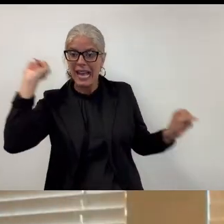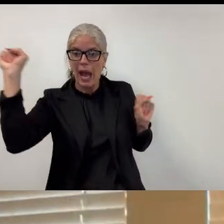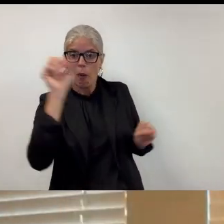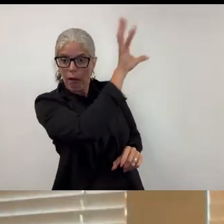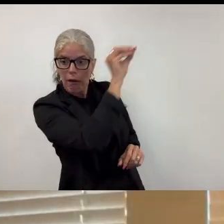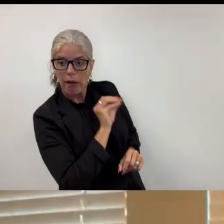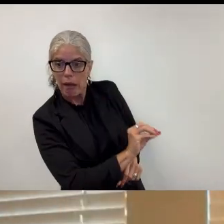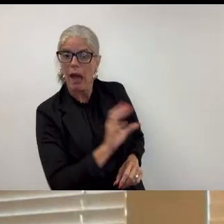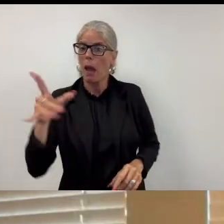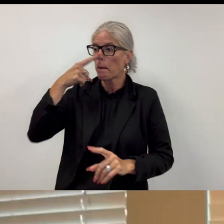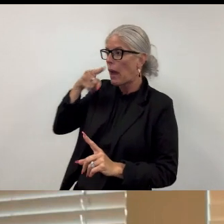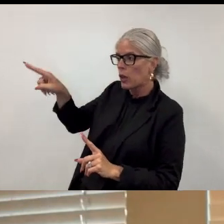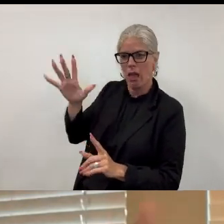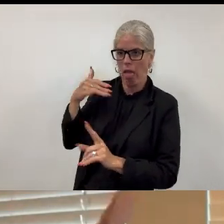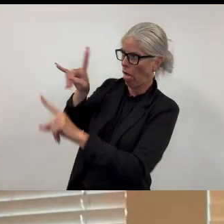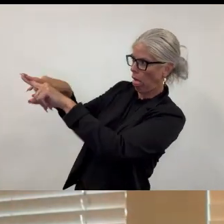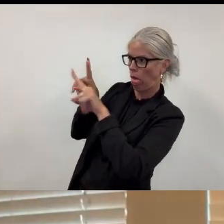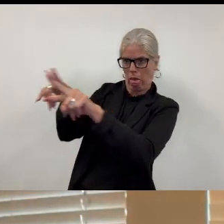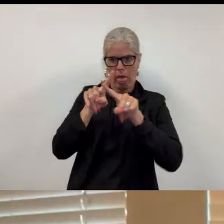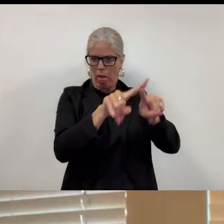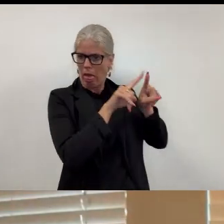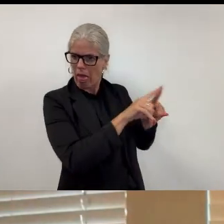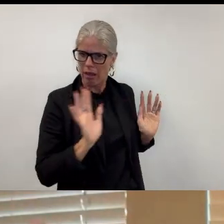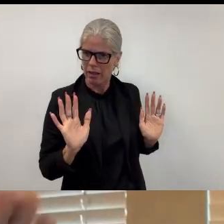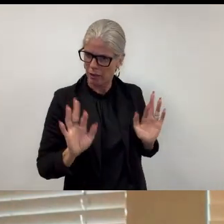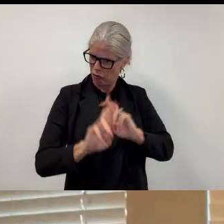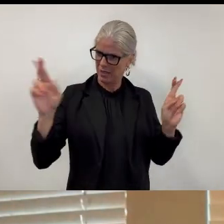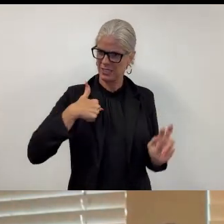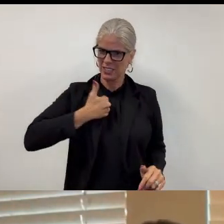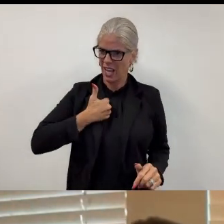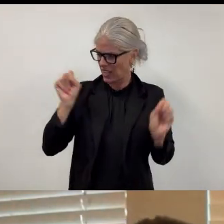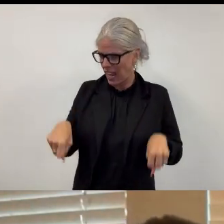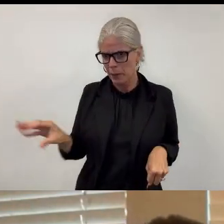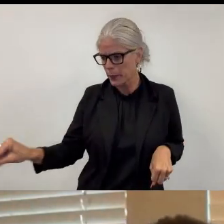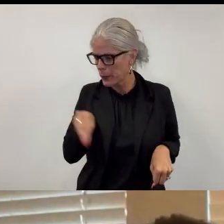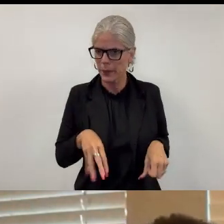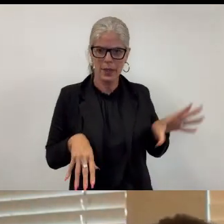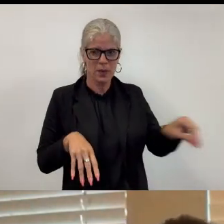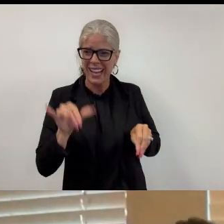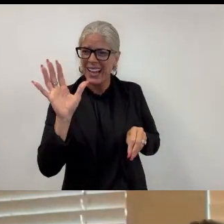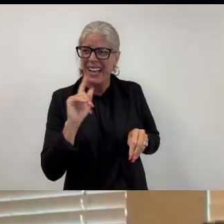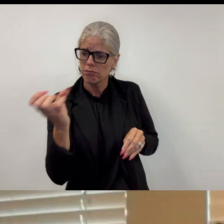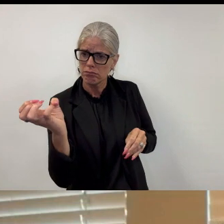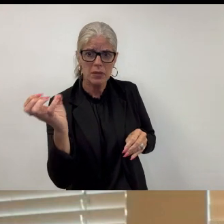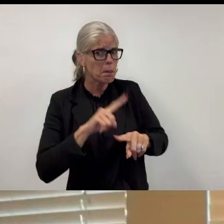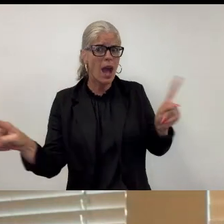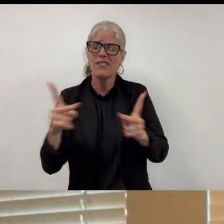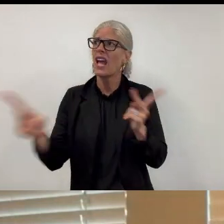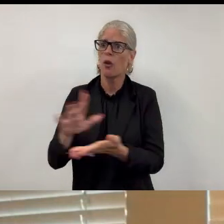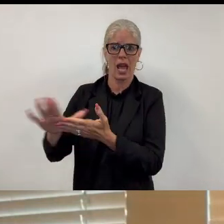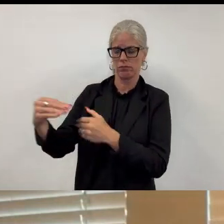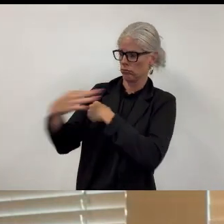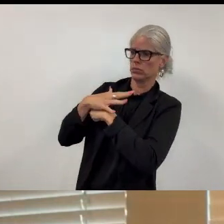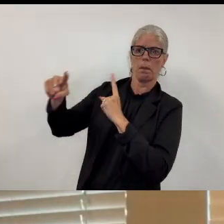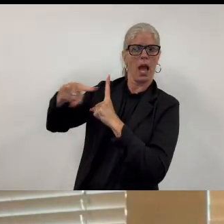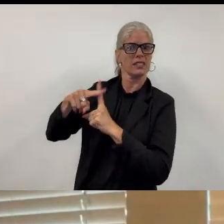head for me? Or can you please get those towels that are for some reason on the highest shelf in the closet? Little things like that can